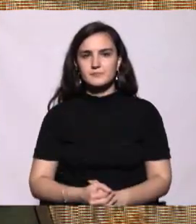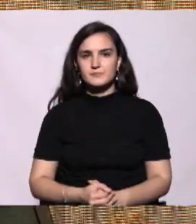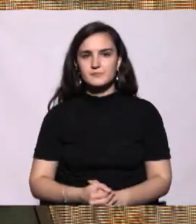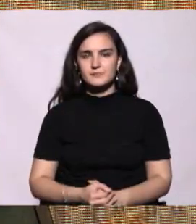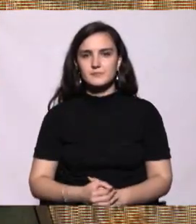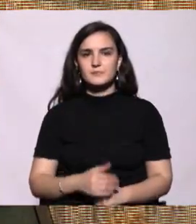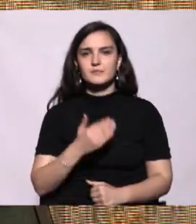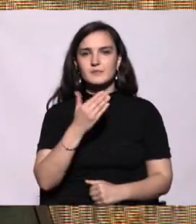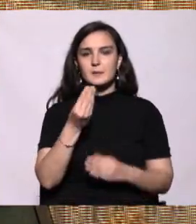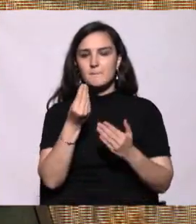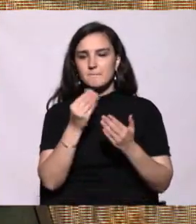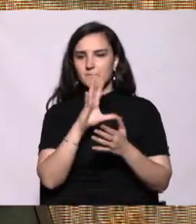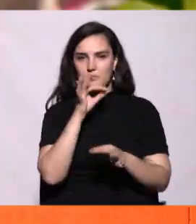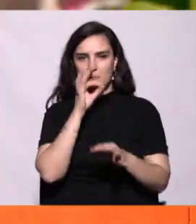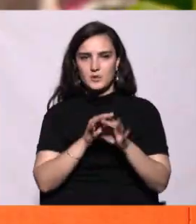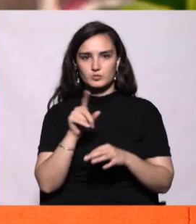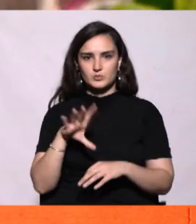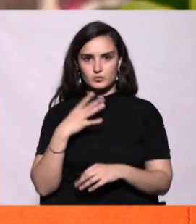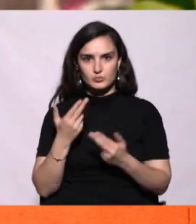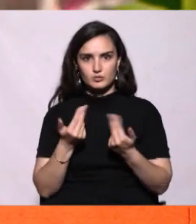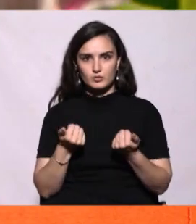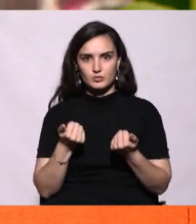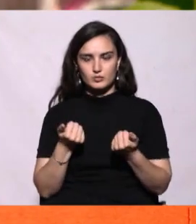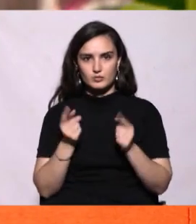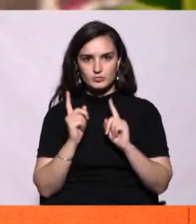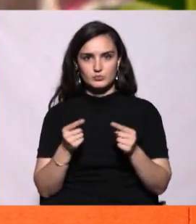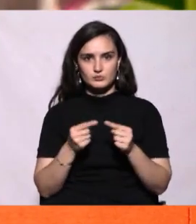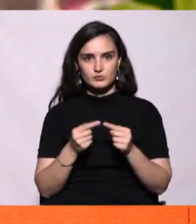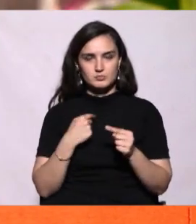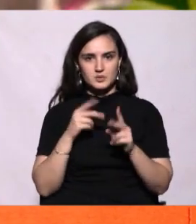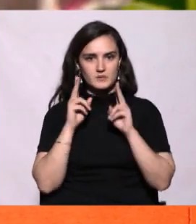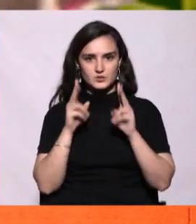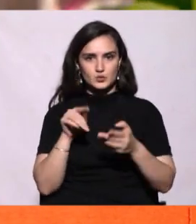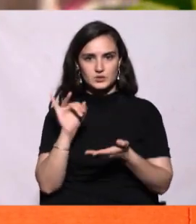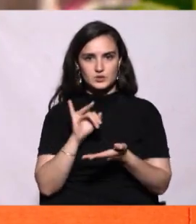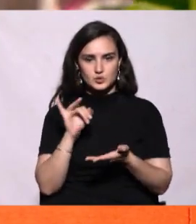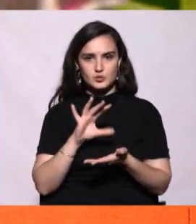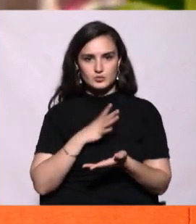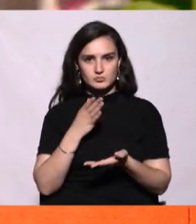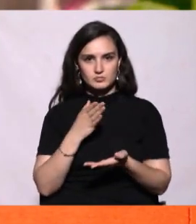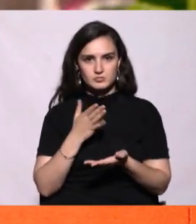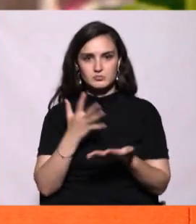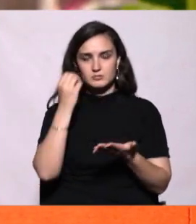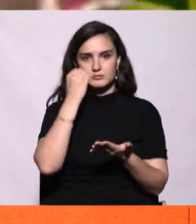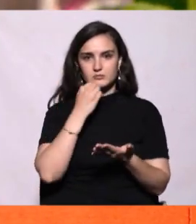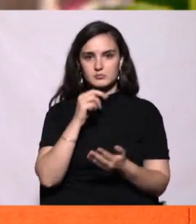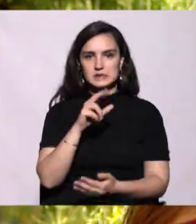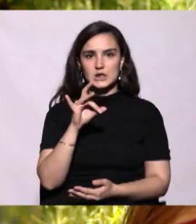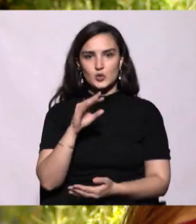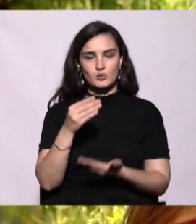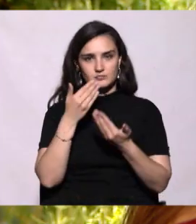mansion, his finances, and so on. So. Wow, I don't really know. I didn't know this story, actually. Thank you, Mr.